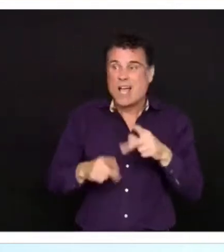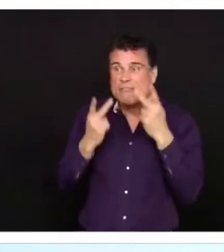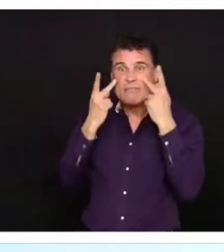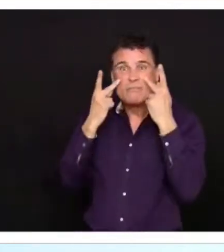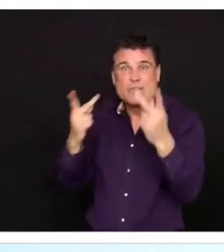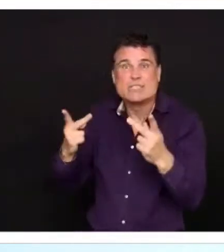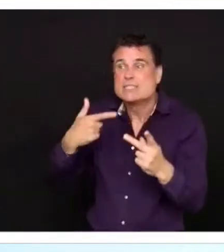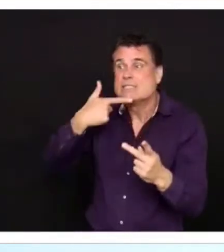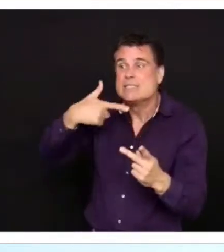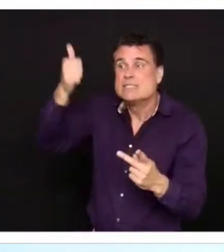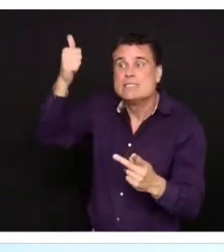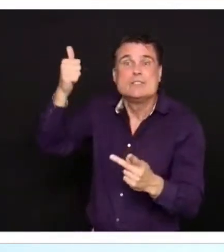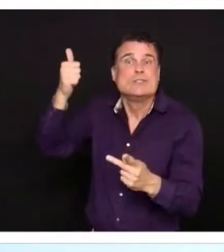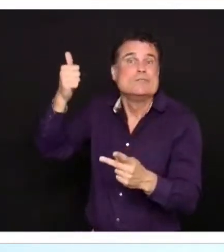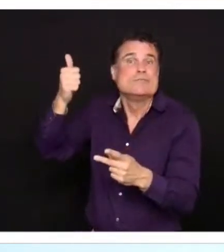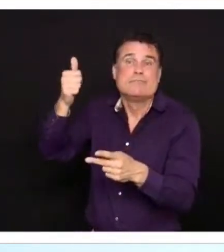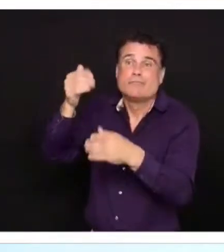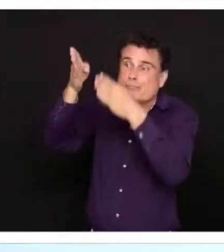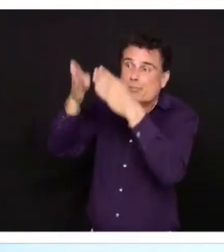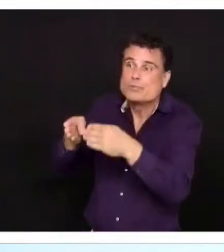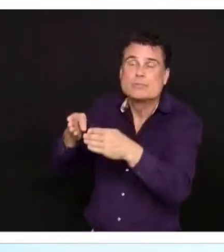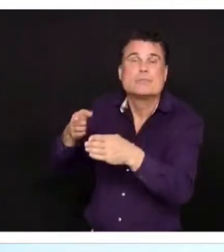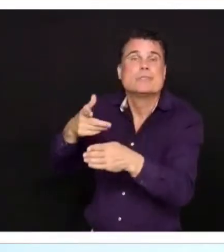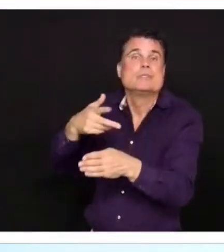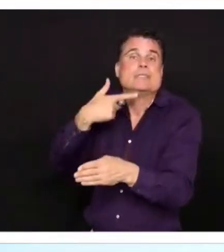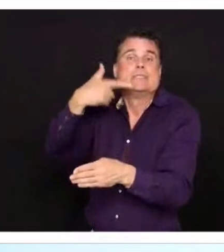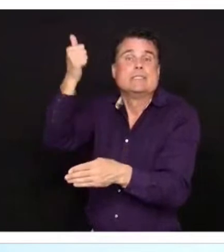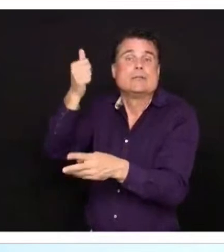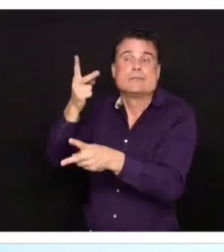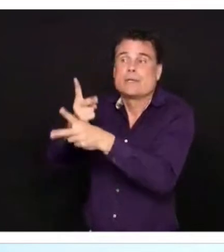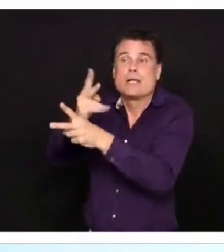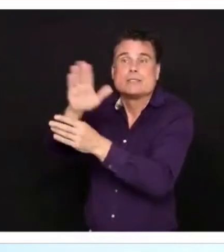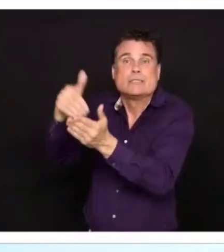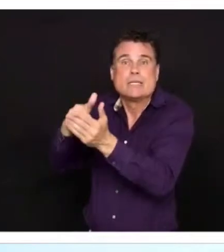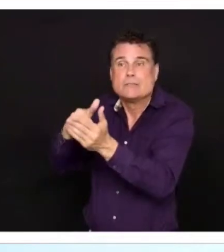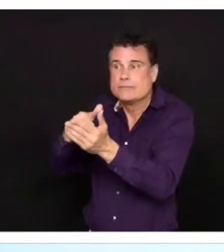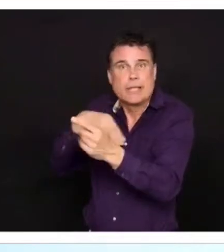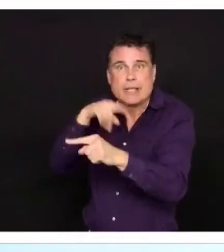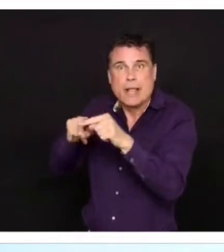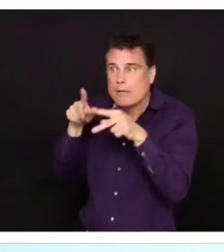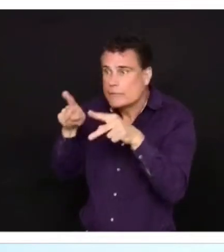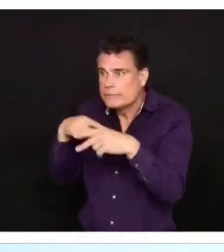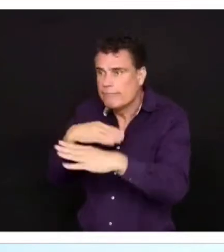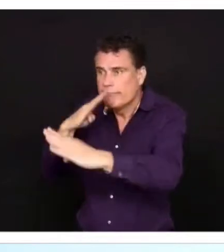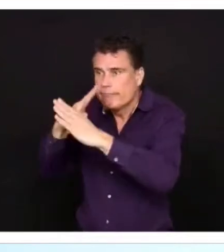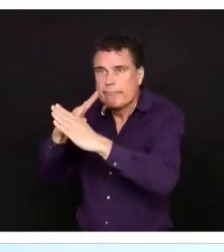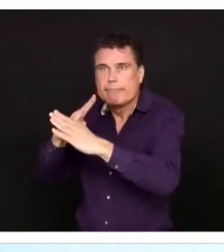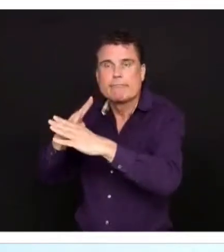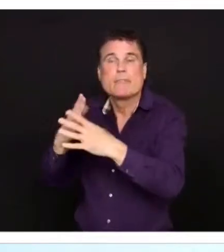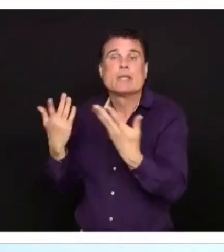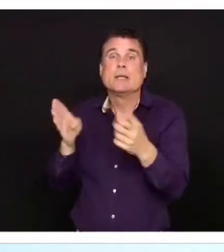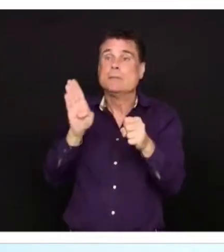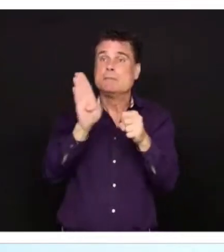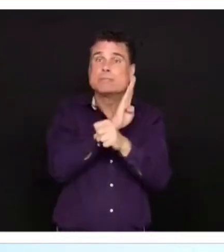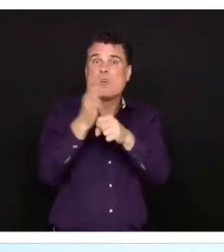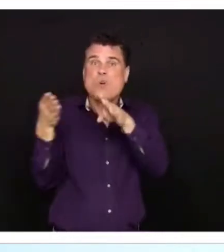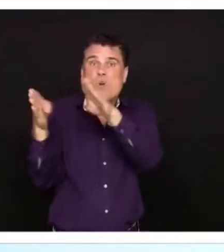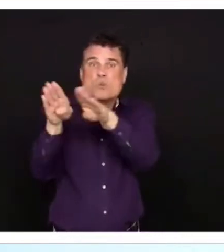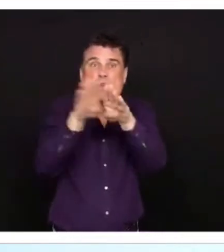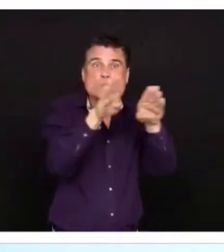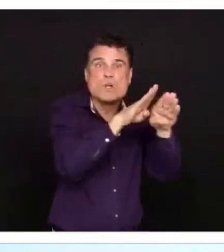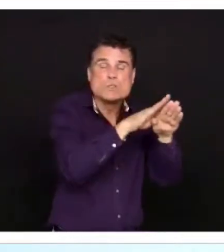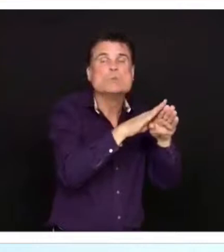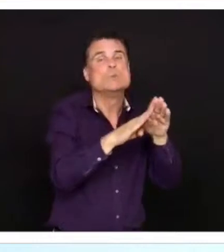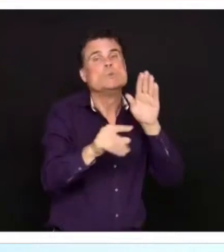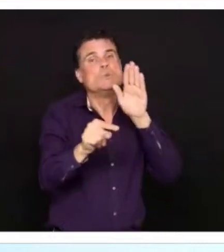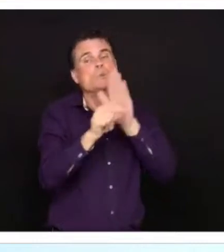all share, and we can take some solace in that, and indeed some hope, those goals of protecting lives, of